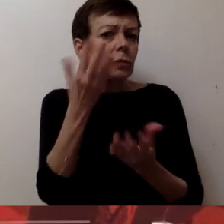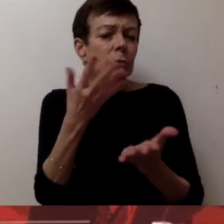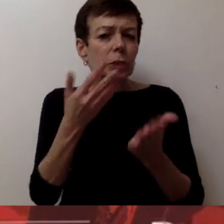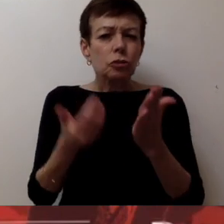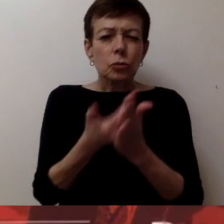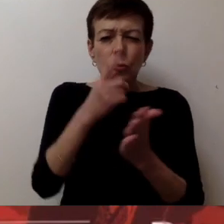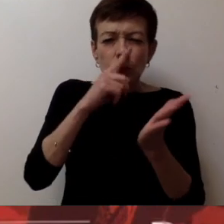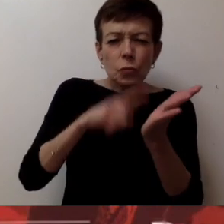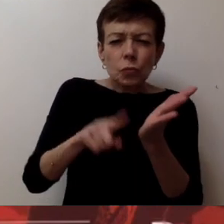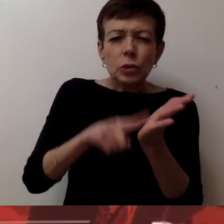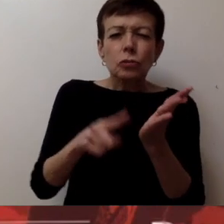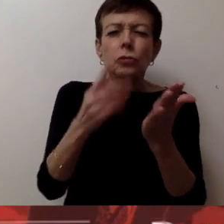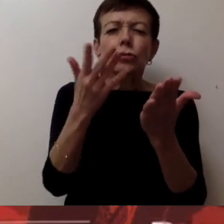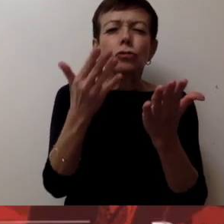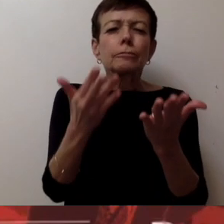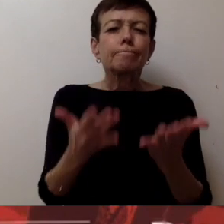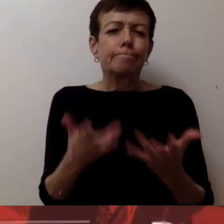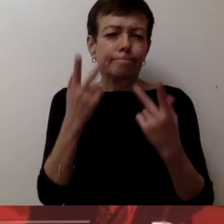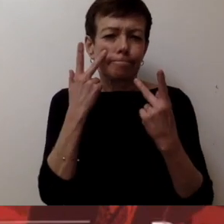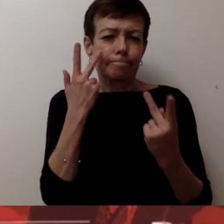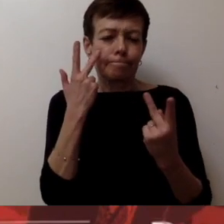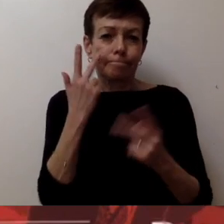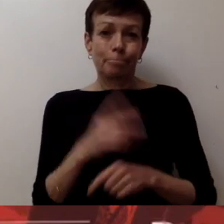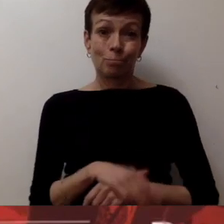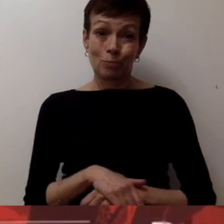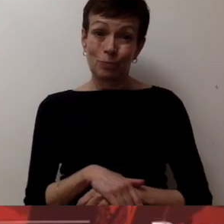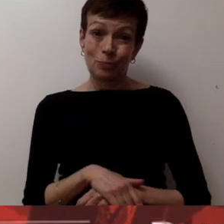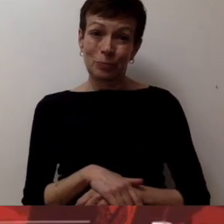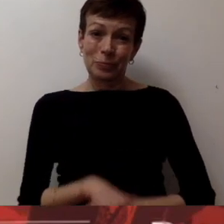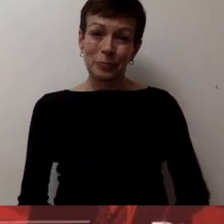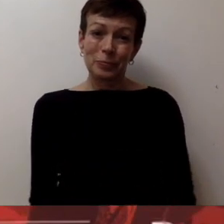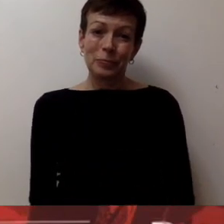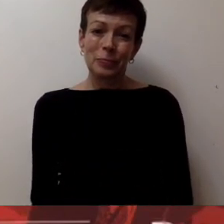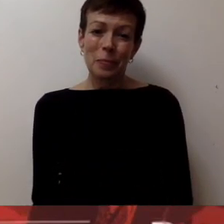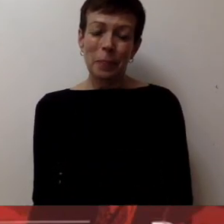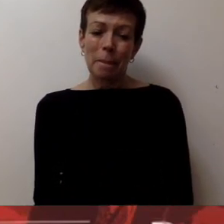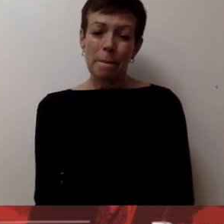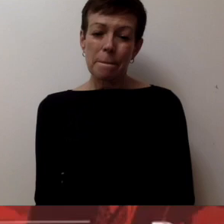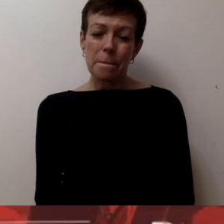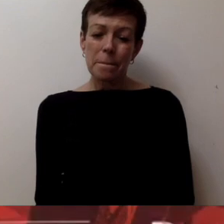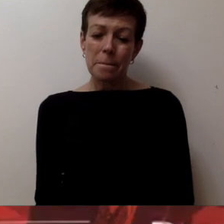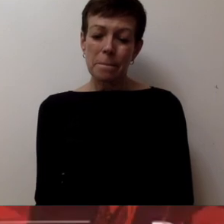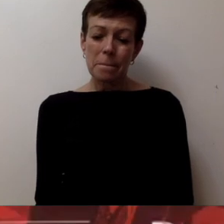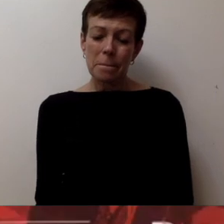becomes available the longer we go through the pandemic.